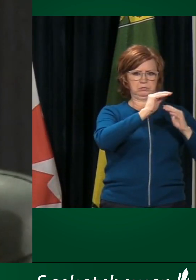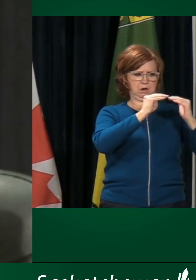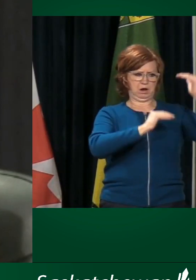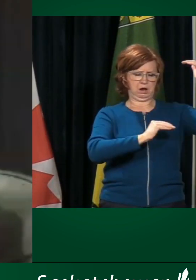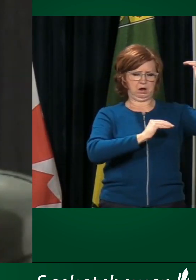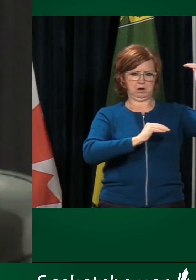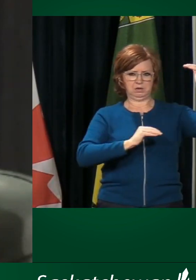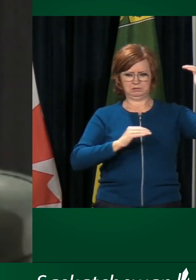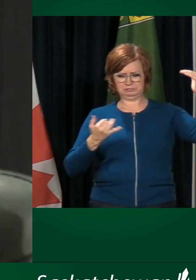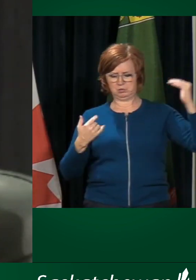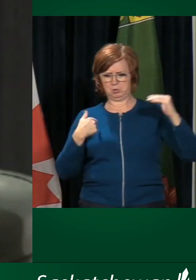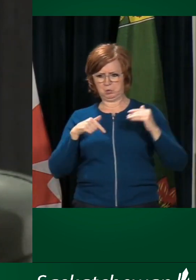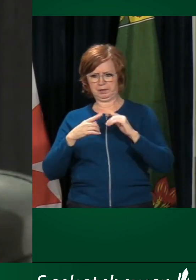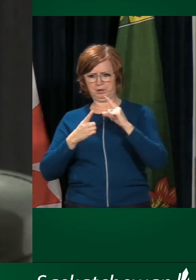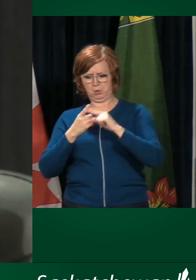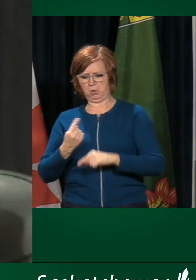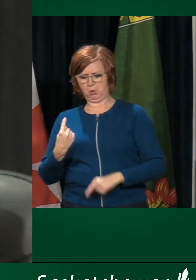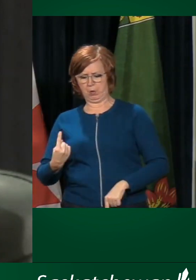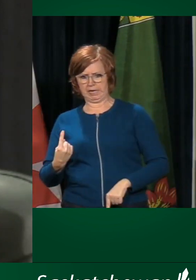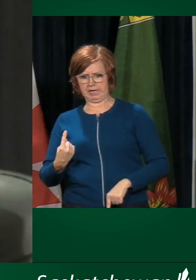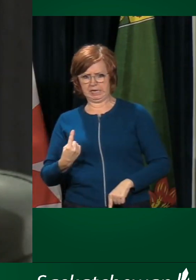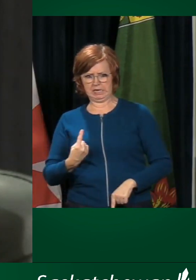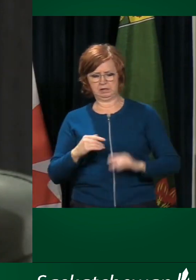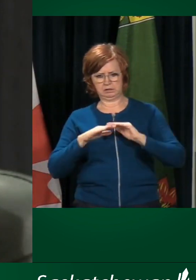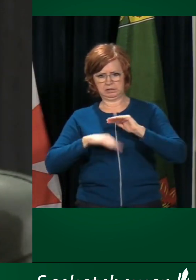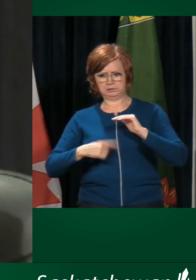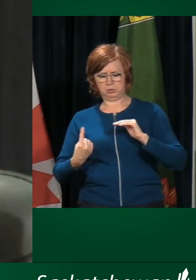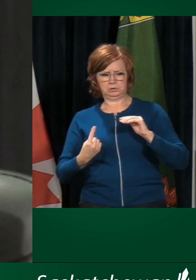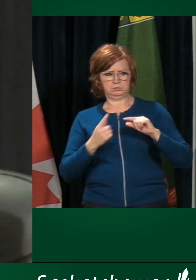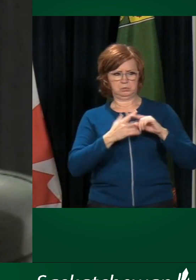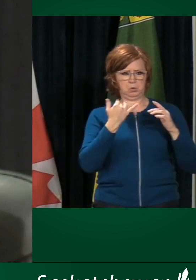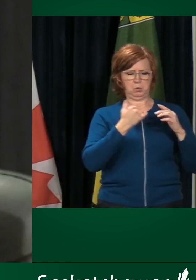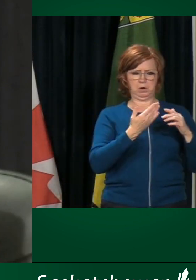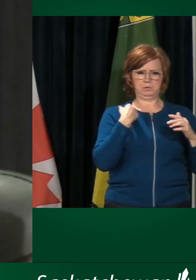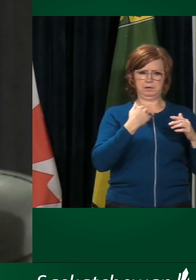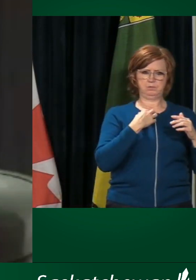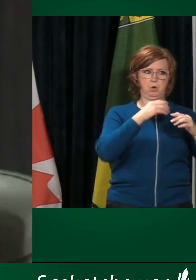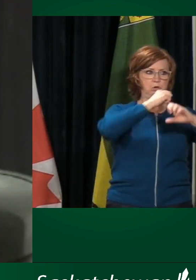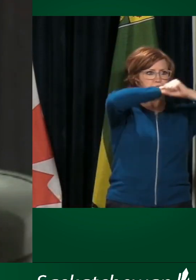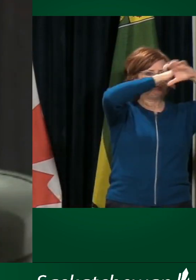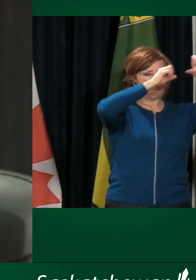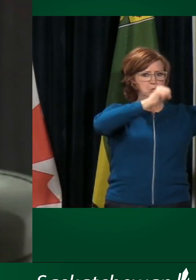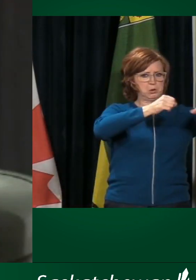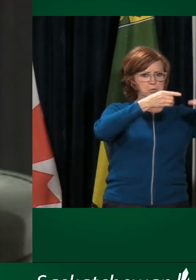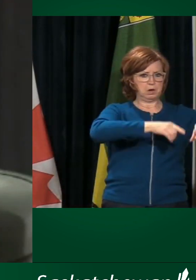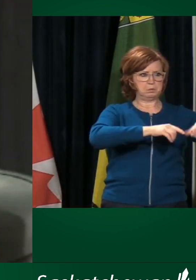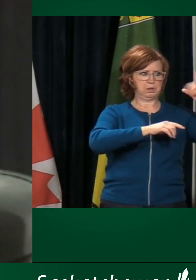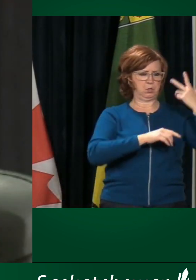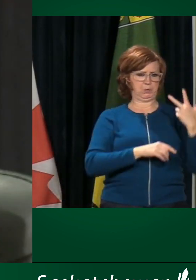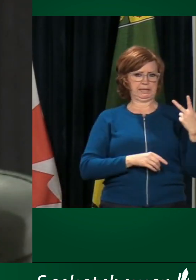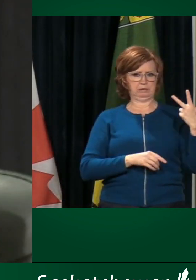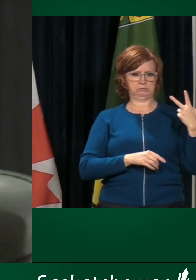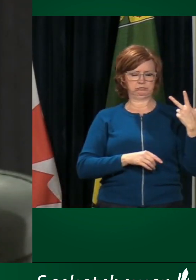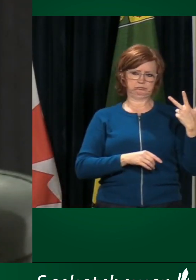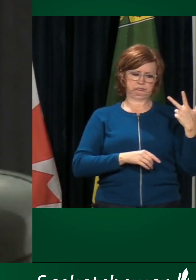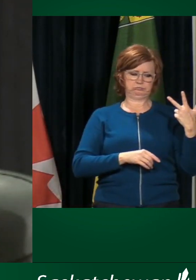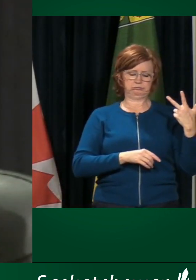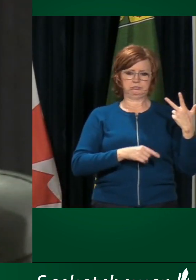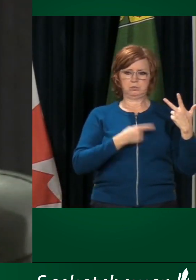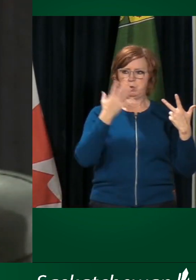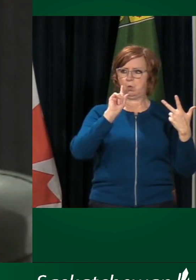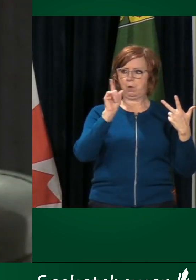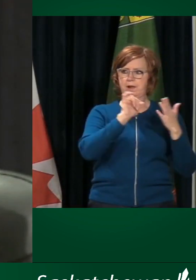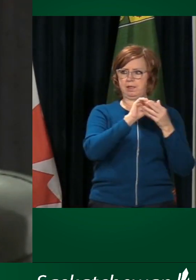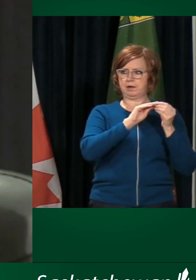So how did we get the R0 of 3.12, and how stable is that? Will that stay with us now because it's based on